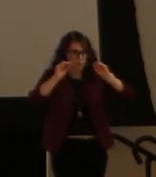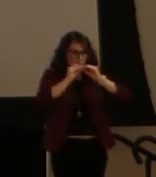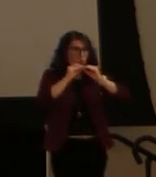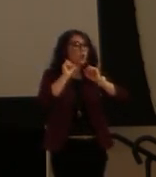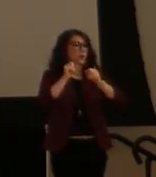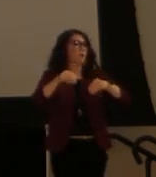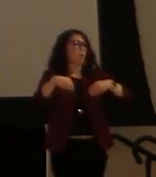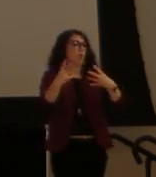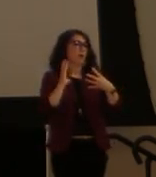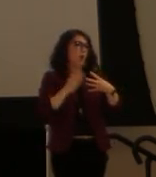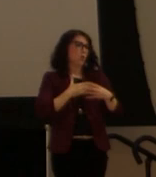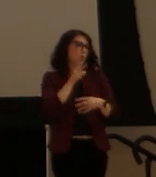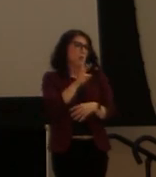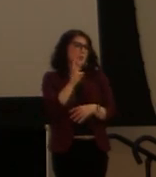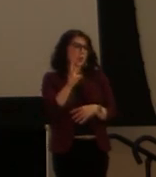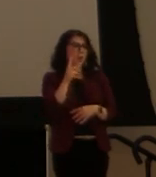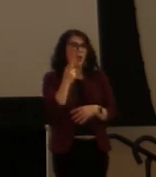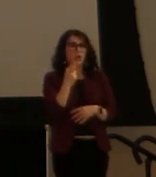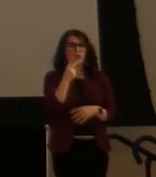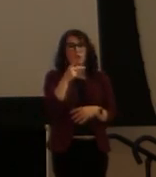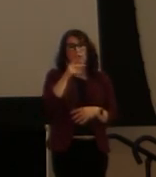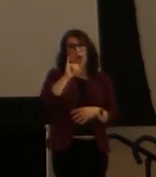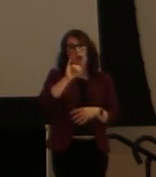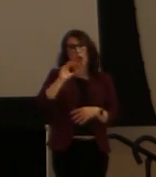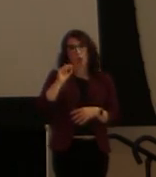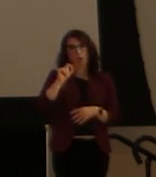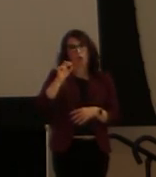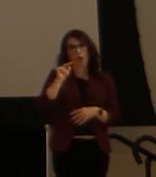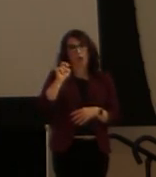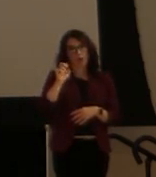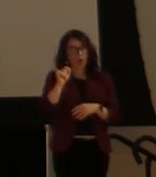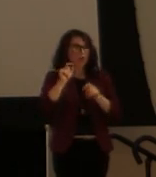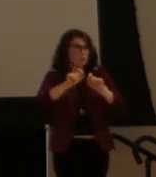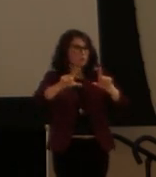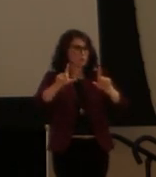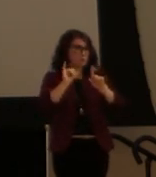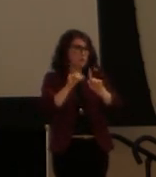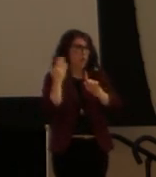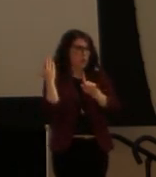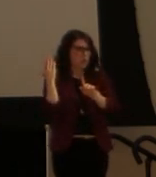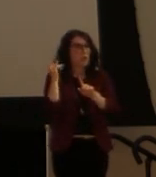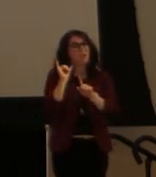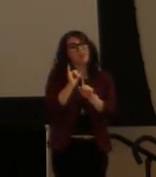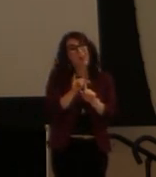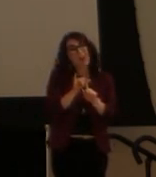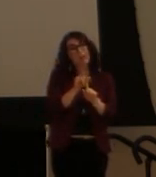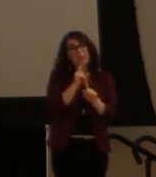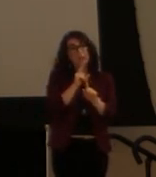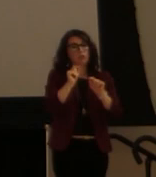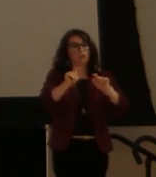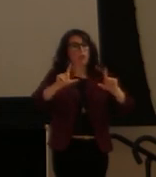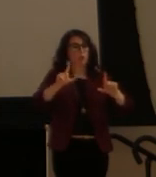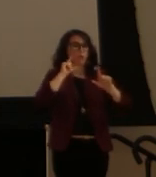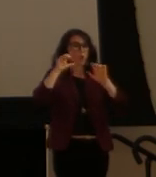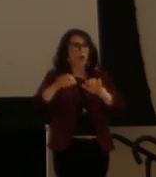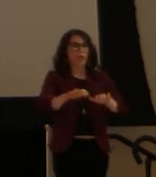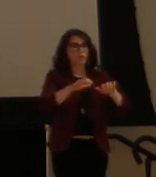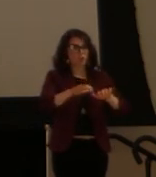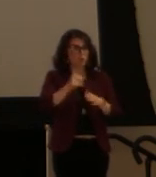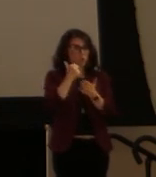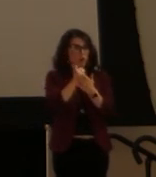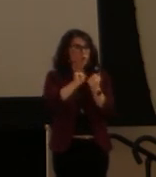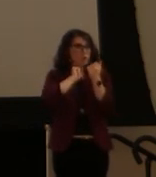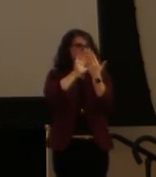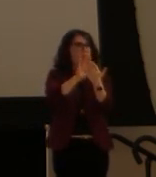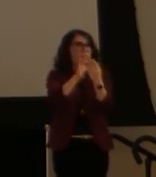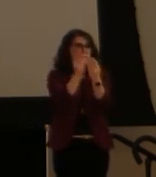is hpio.net, and look for this brief. But it's a framework for action to address